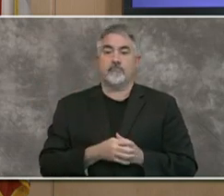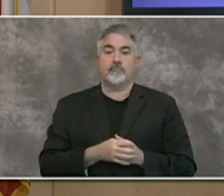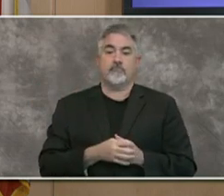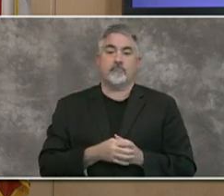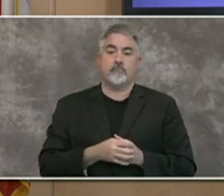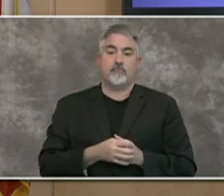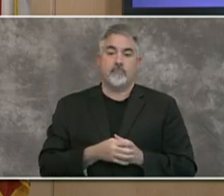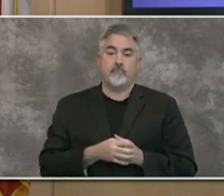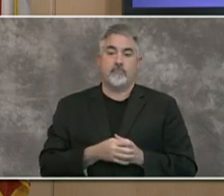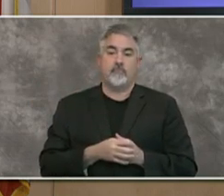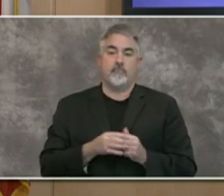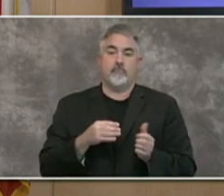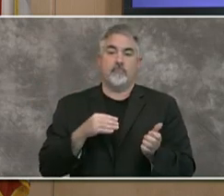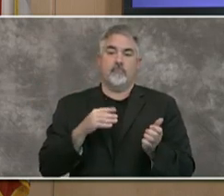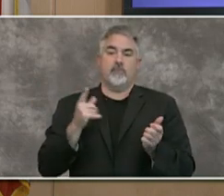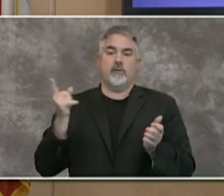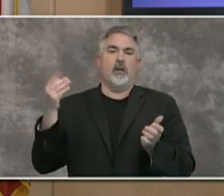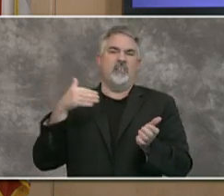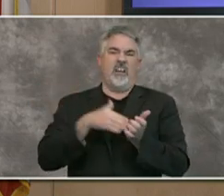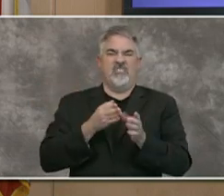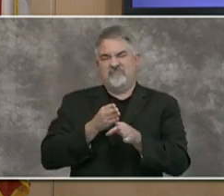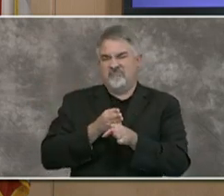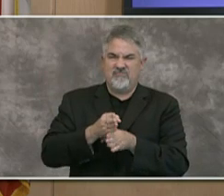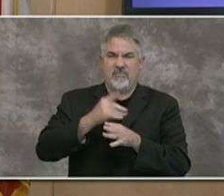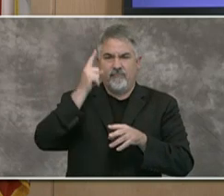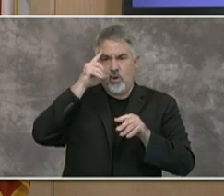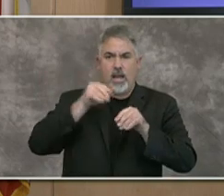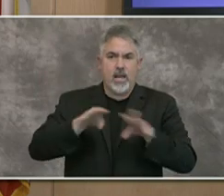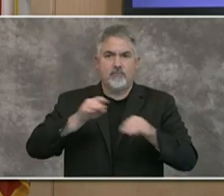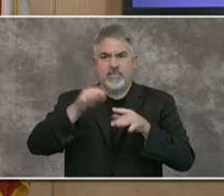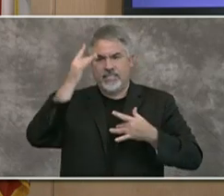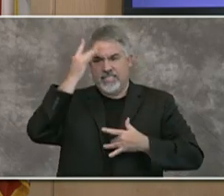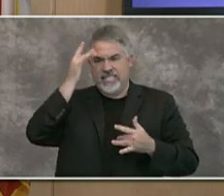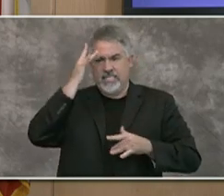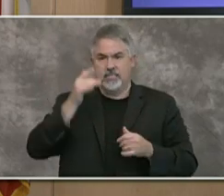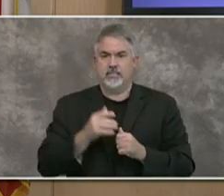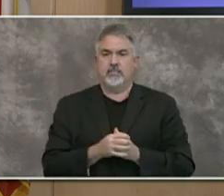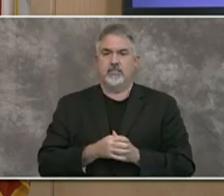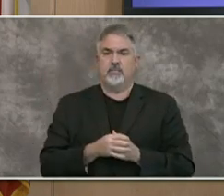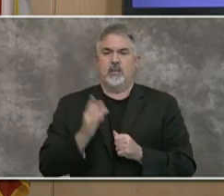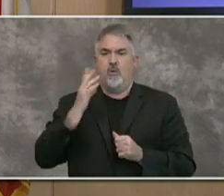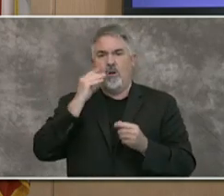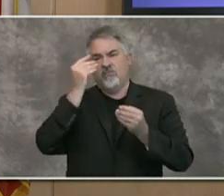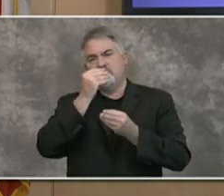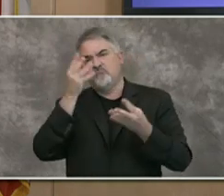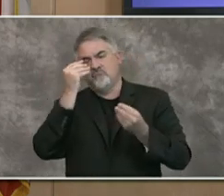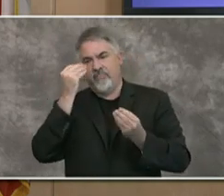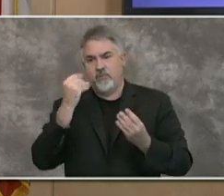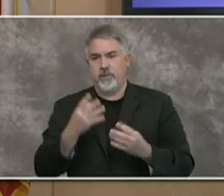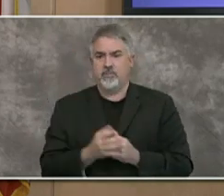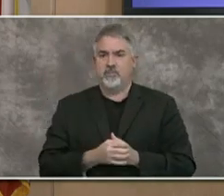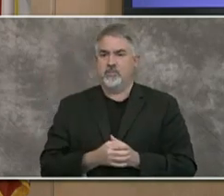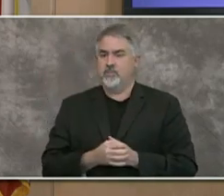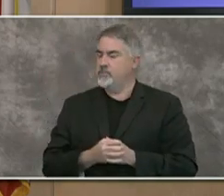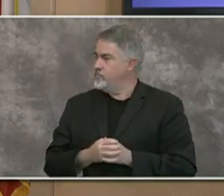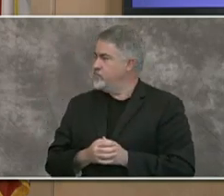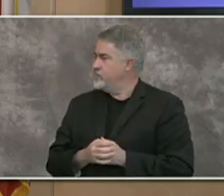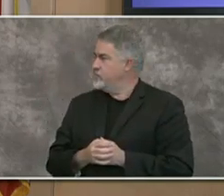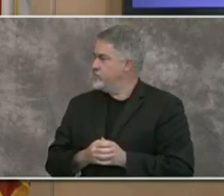epidemiology, I'll get it out, and immunization branch for the medical update. So Supervisor Fletcher, please take over.